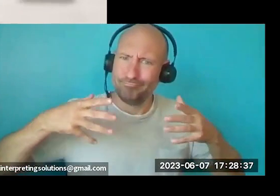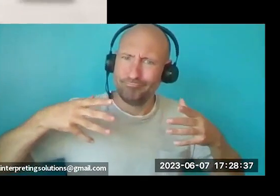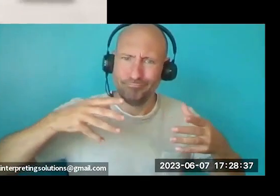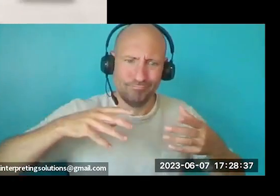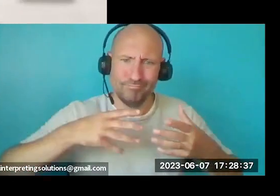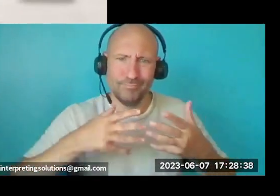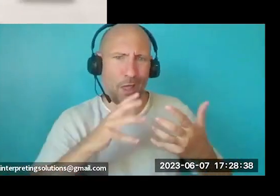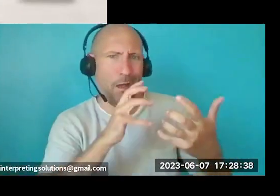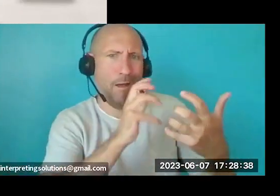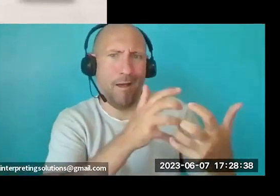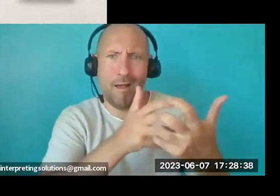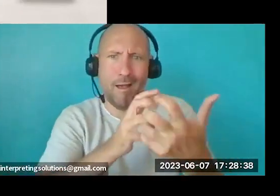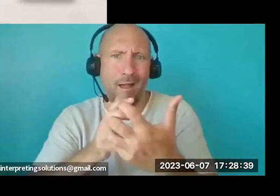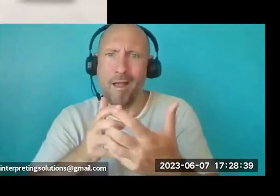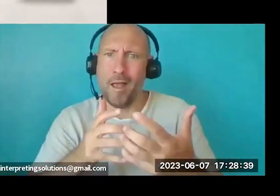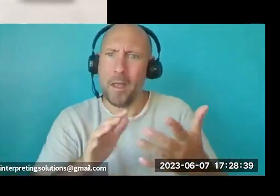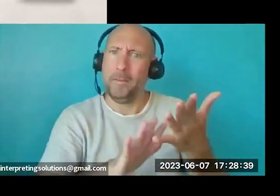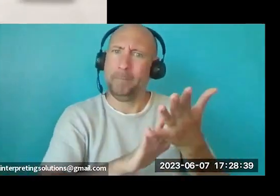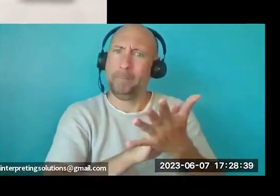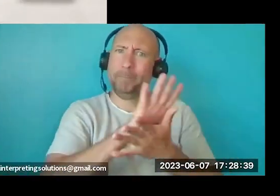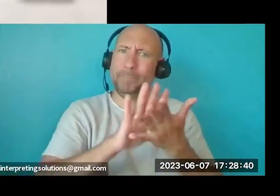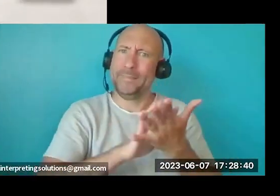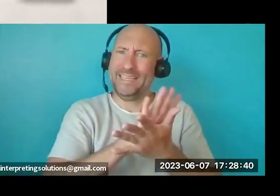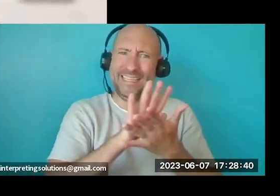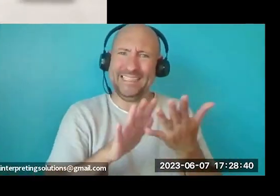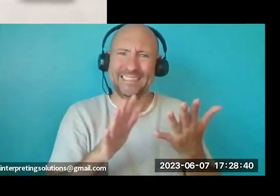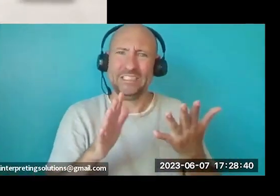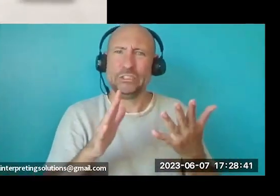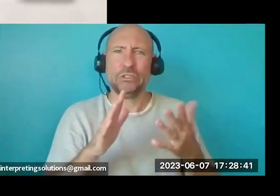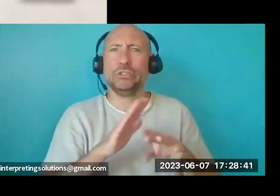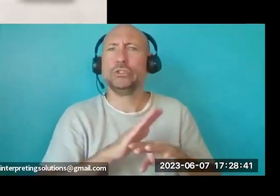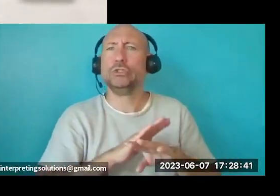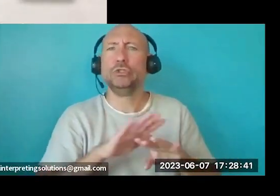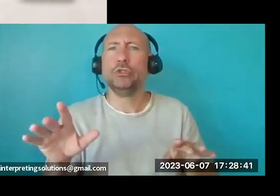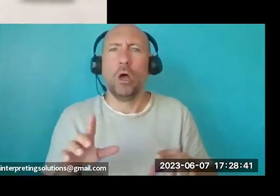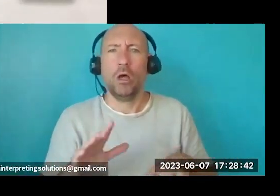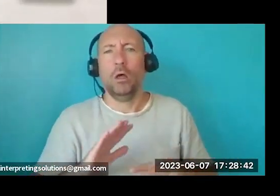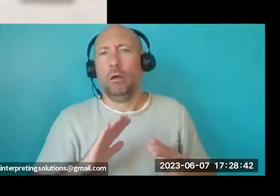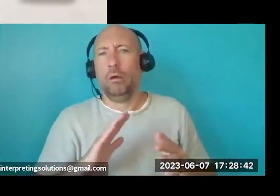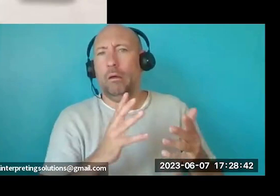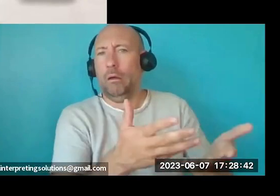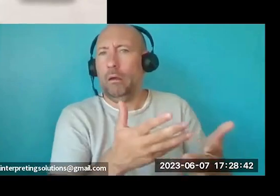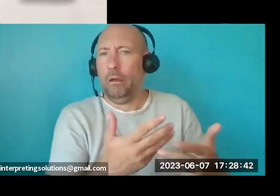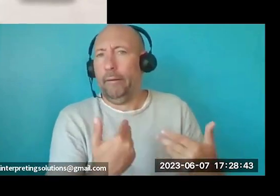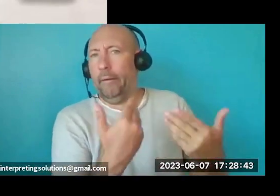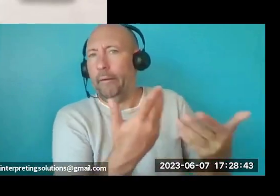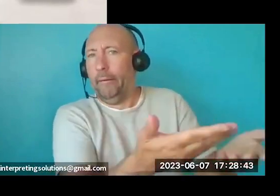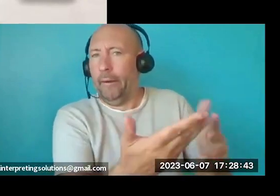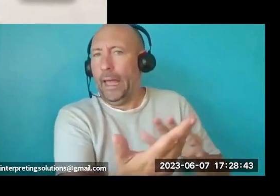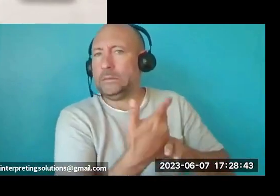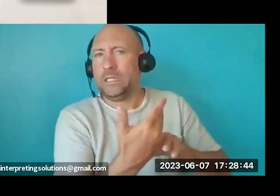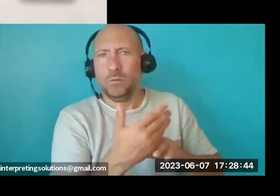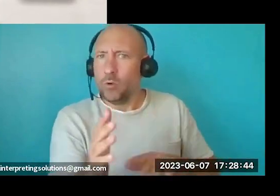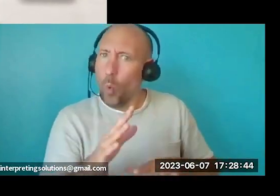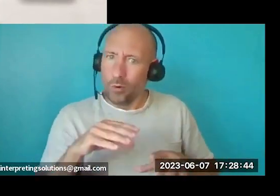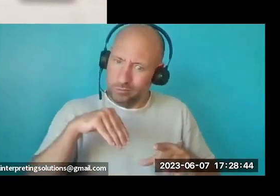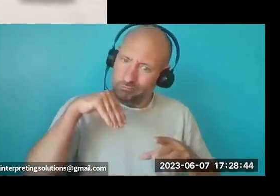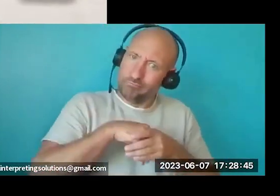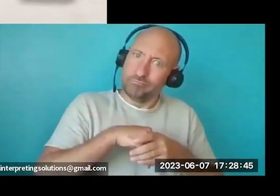transforms accessibility from being a service into this artistic experience,